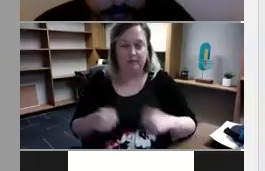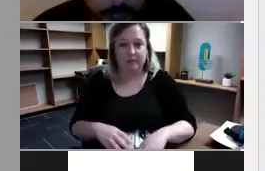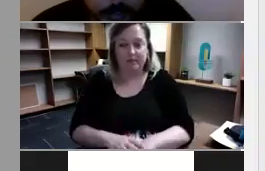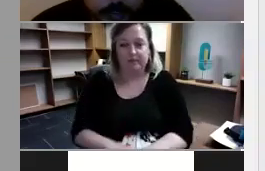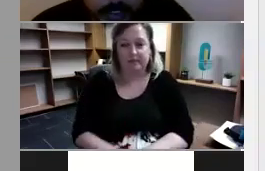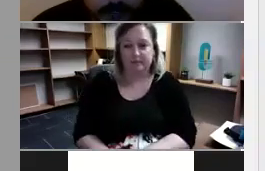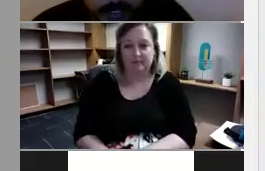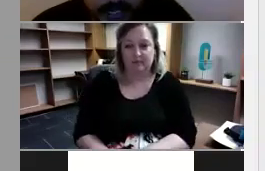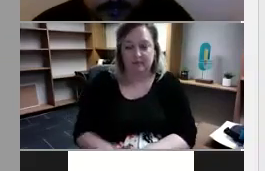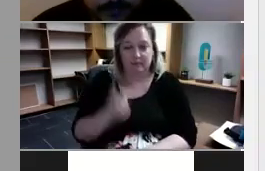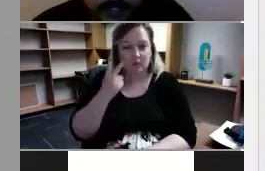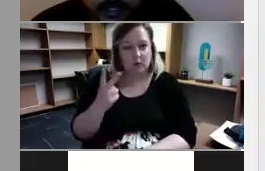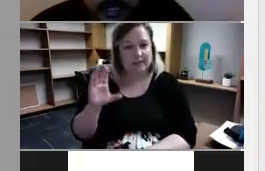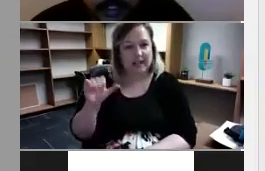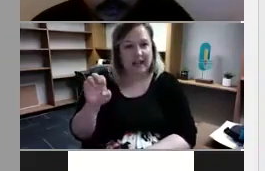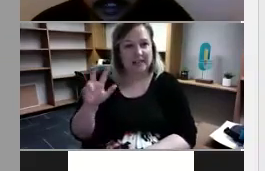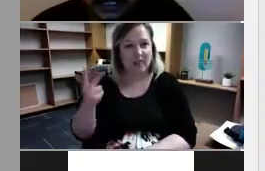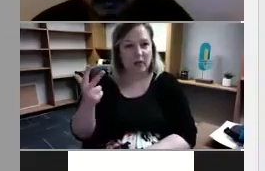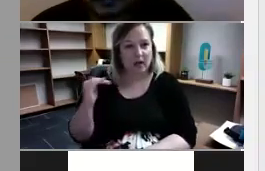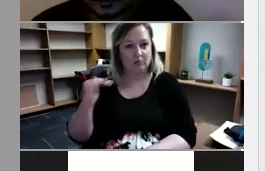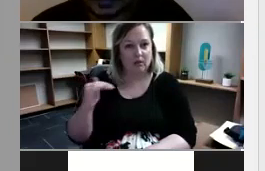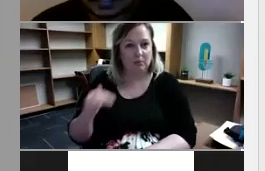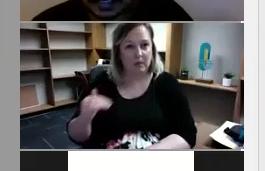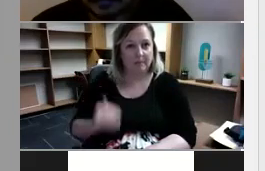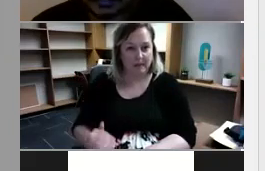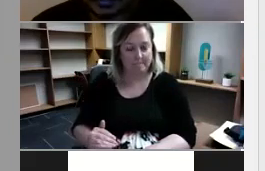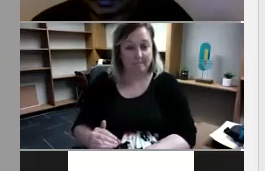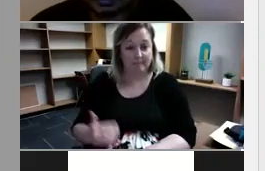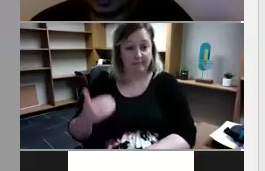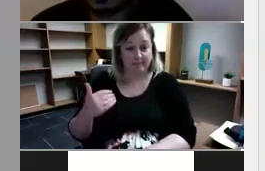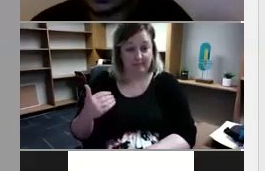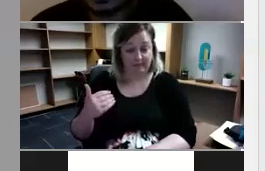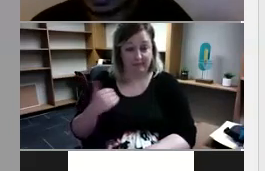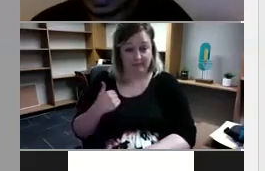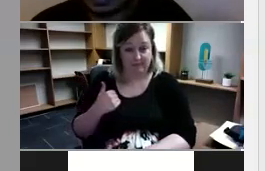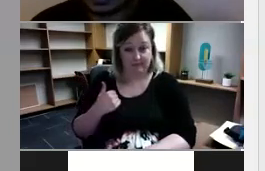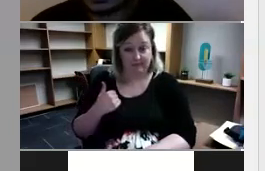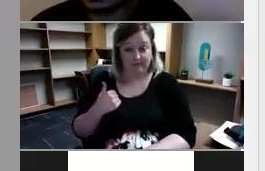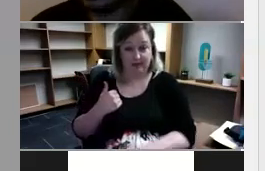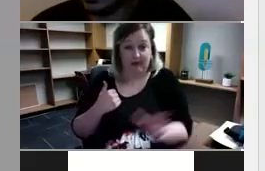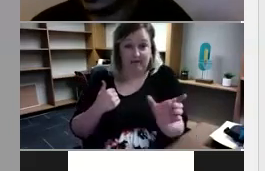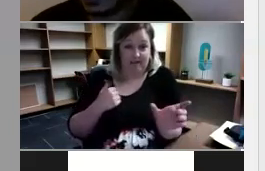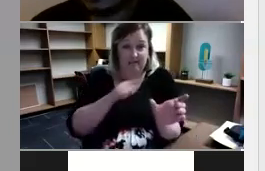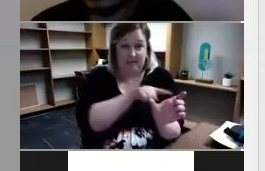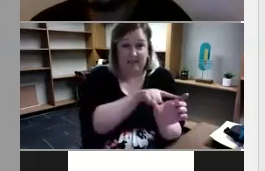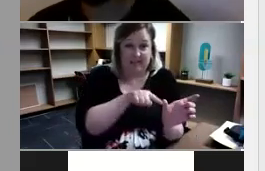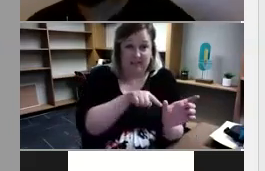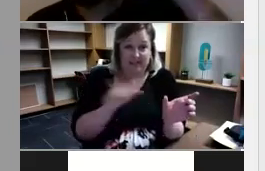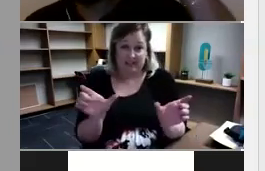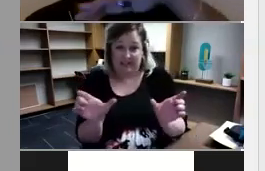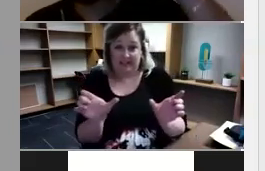3. So here we have 2t n by 4 plus n. Log base BA gets you